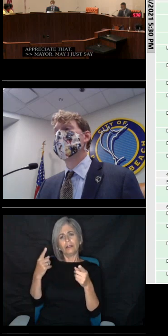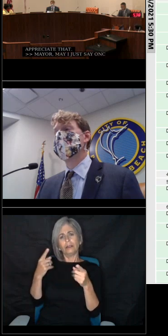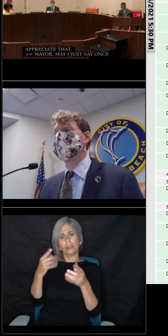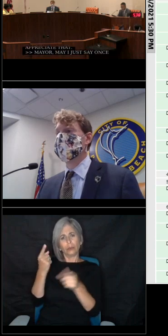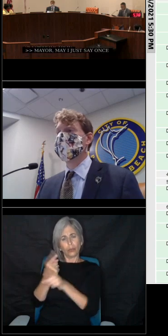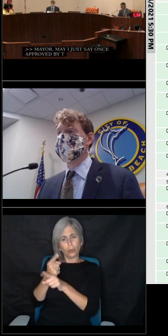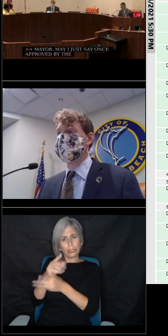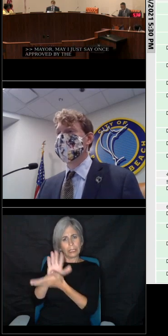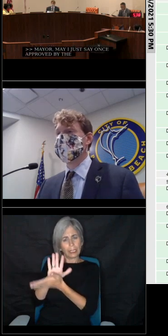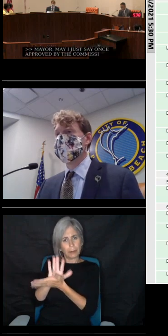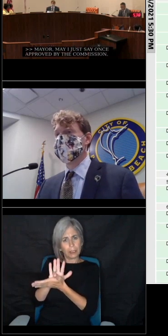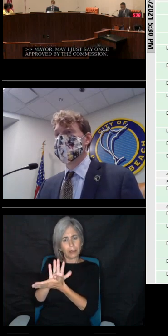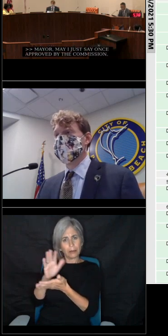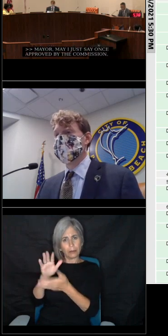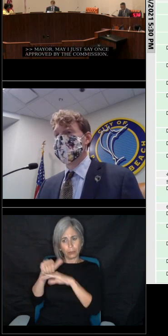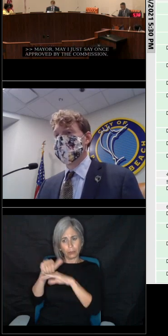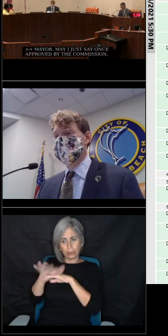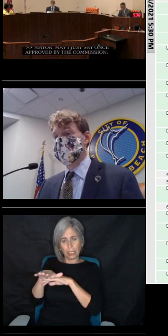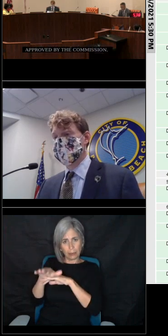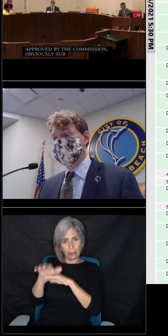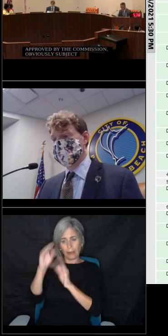documentation and paperwork to be submitted and filled out.